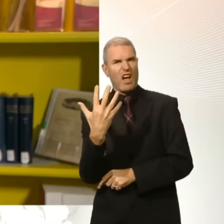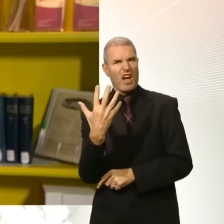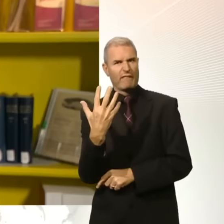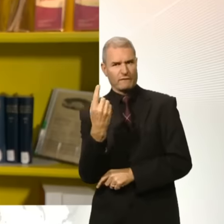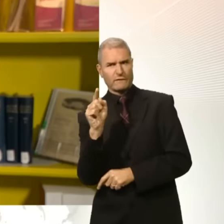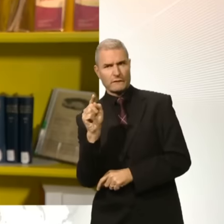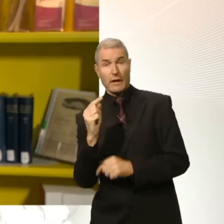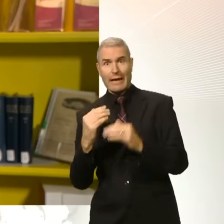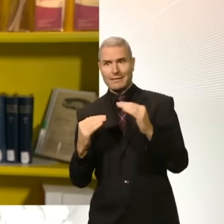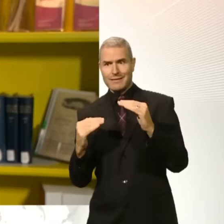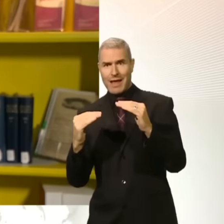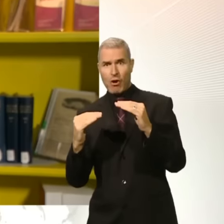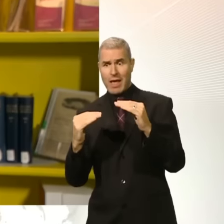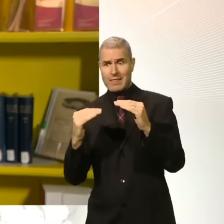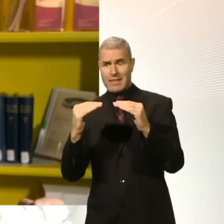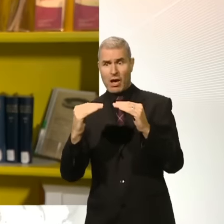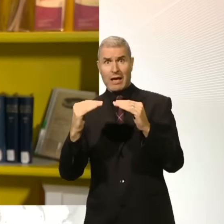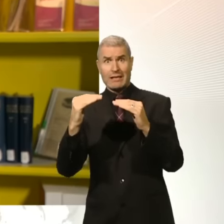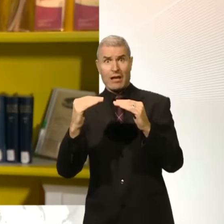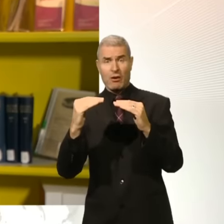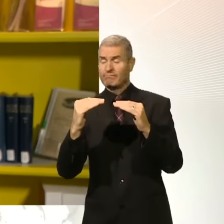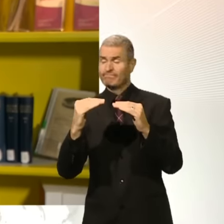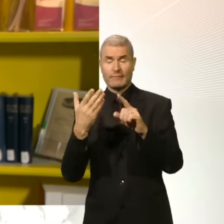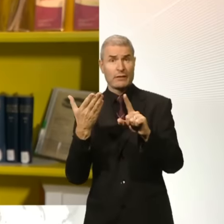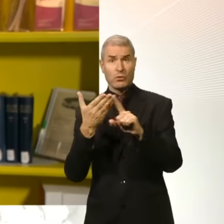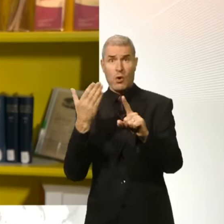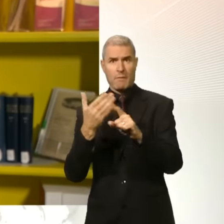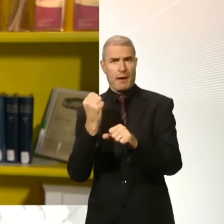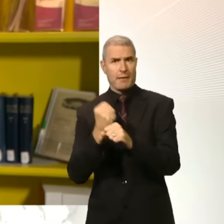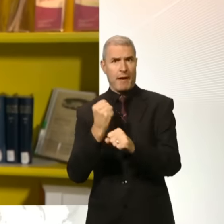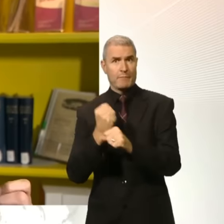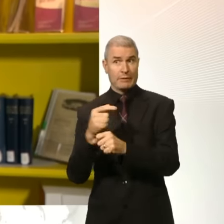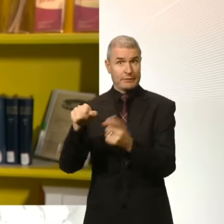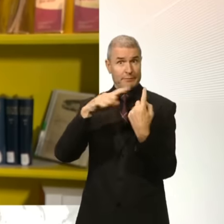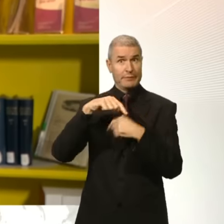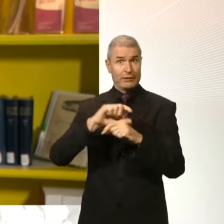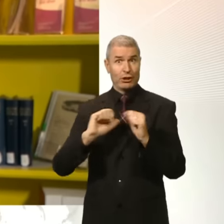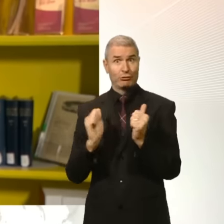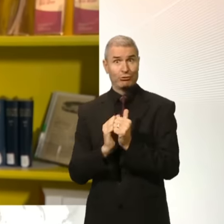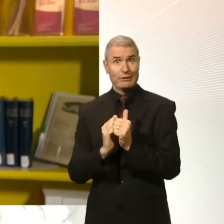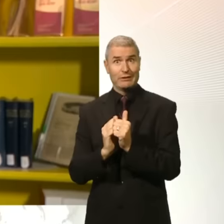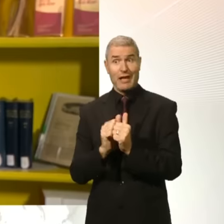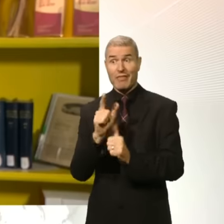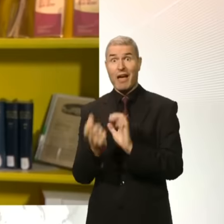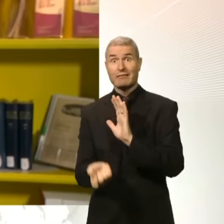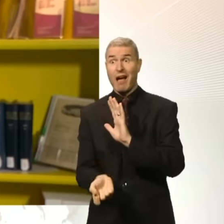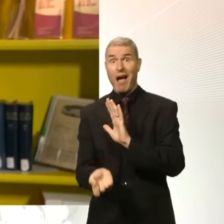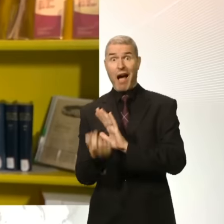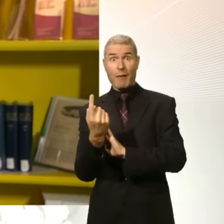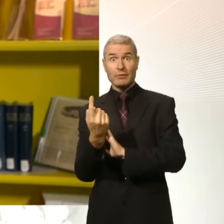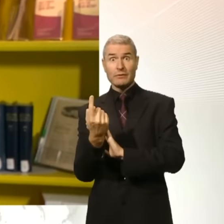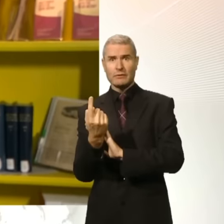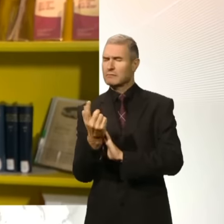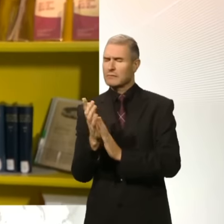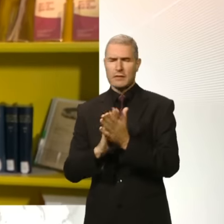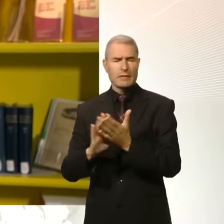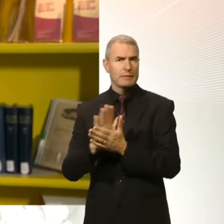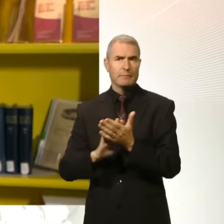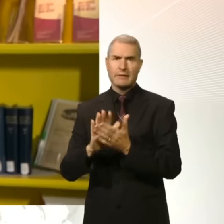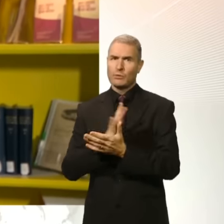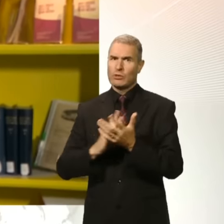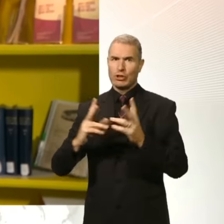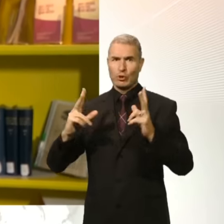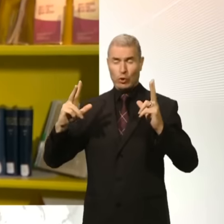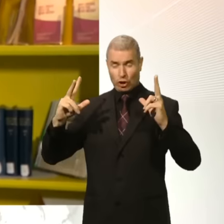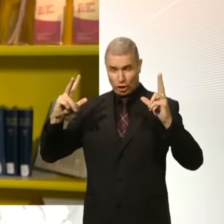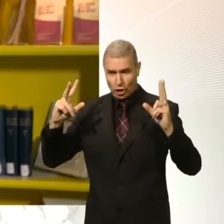getting closer and closer to these goals set by the governments, and to realise those goals will mean dramatic cuts in